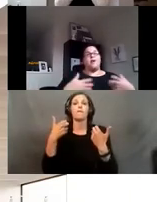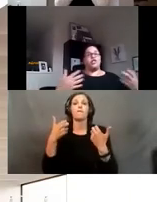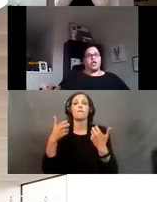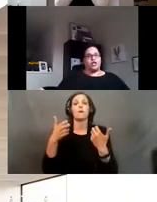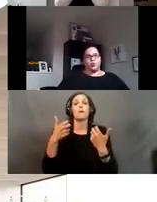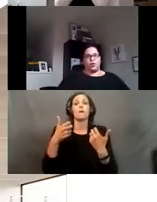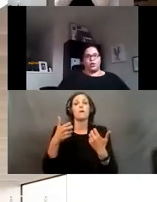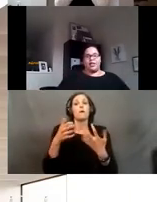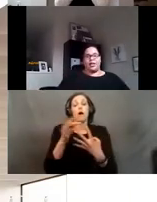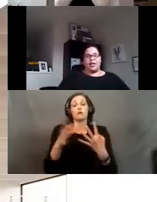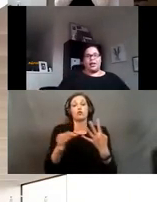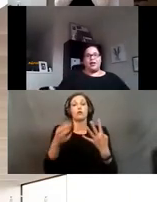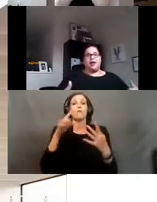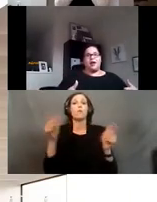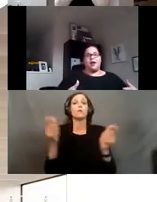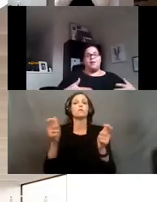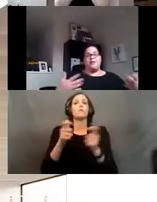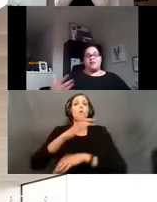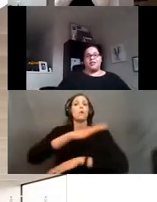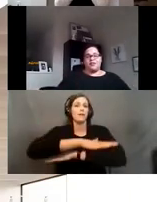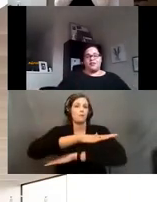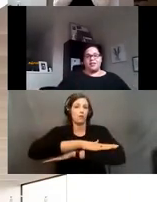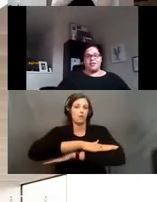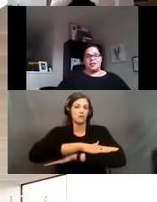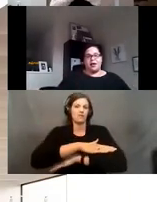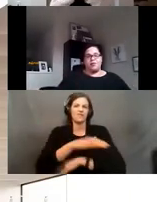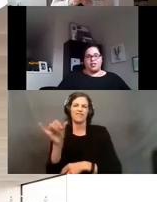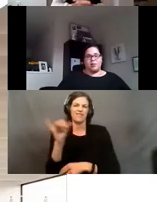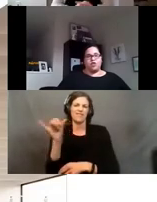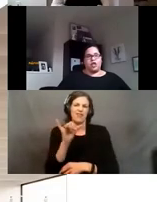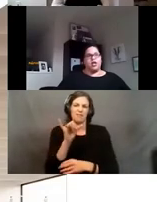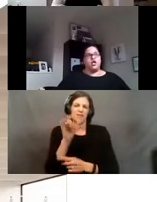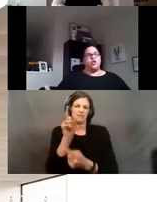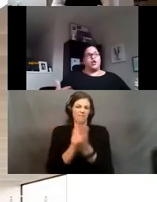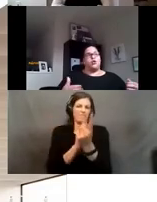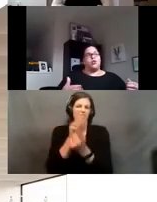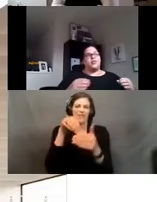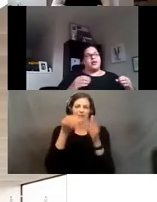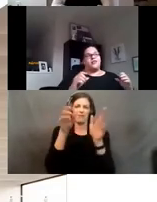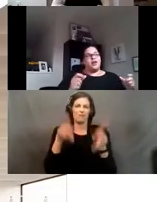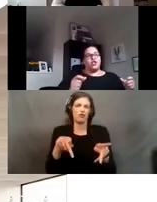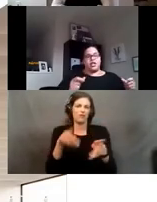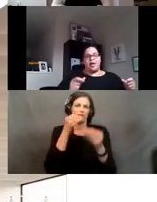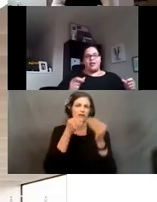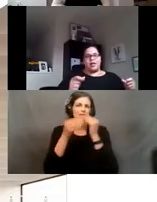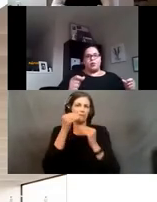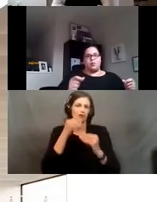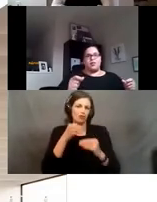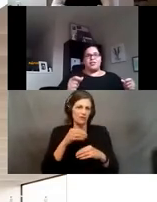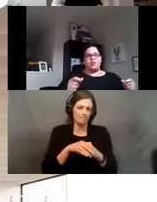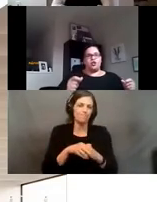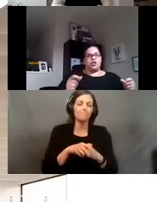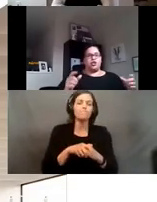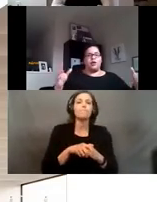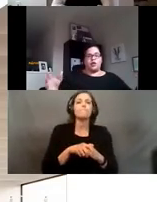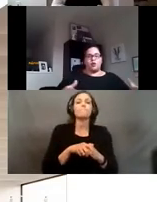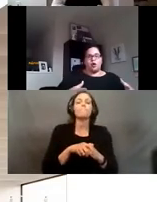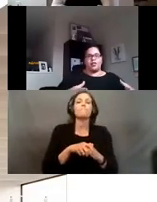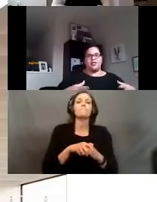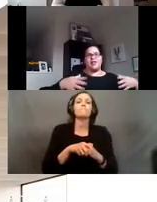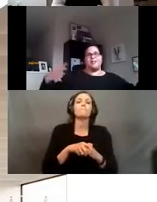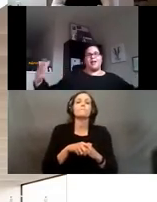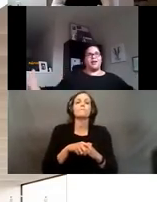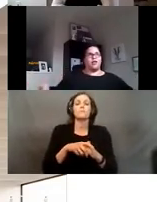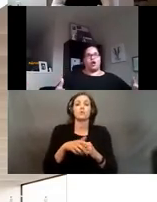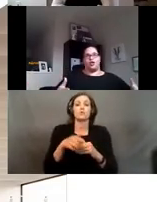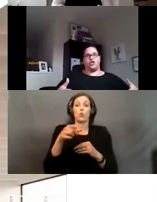much like you would in a face-to-face reception. So the functionality will be similar to where when you